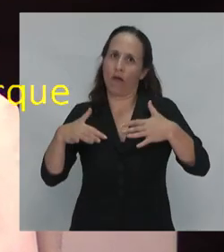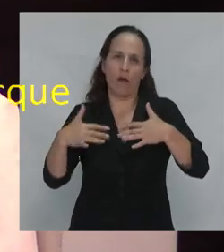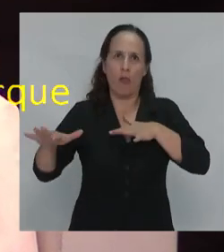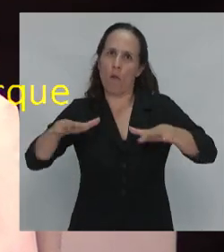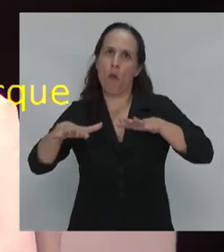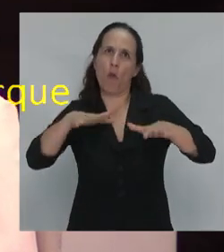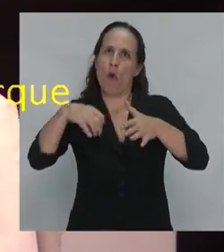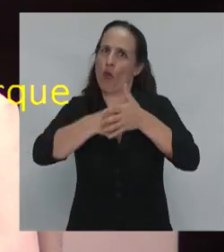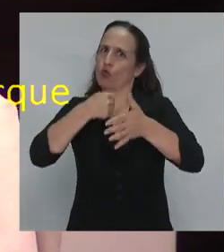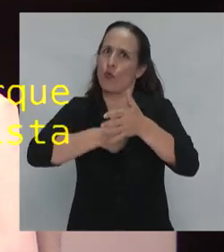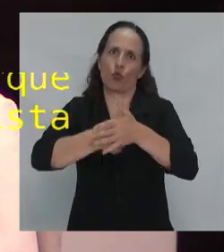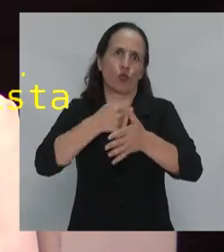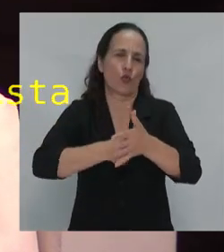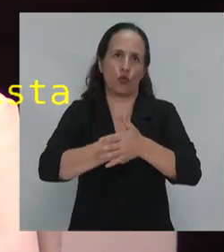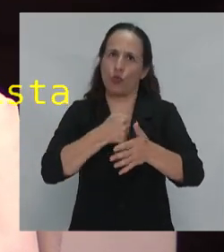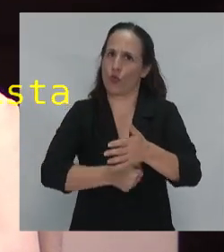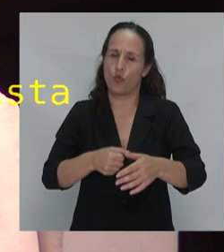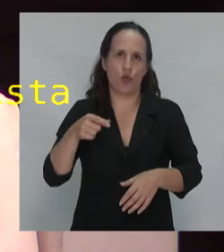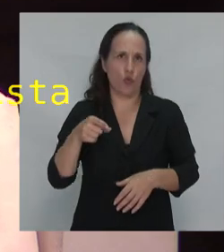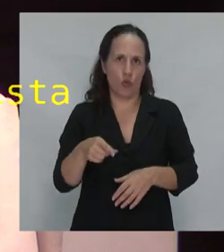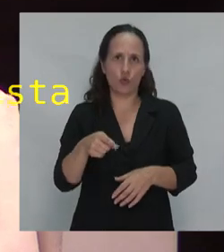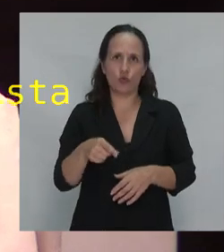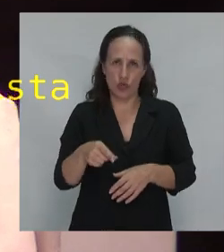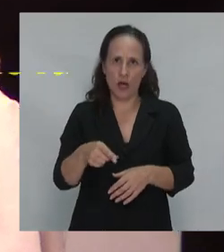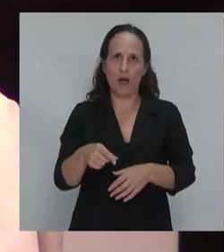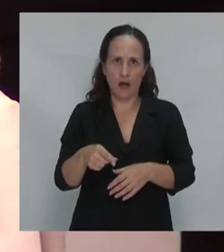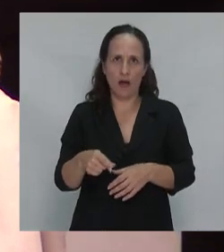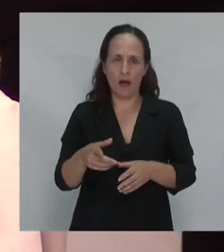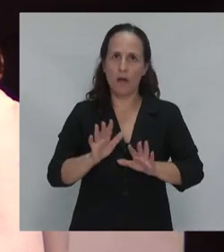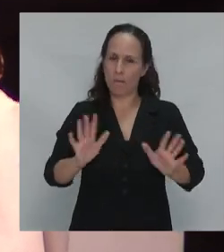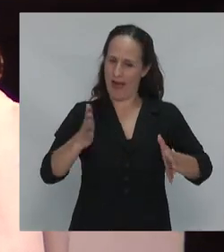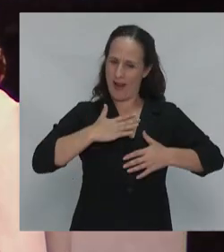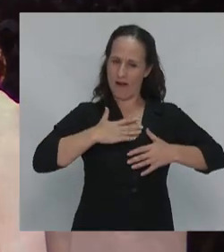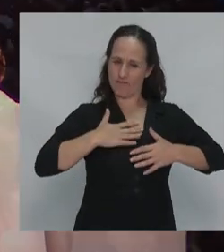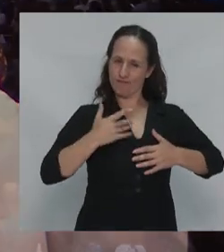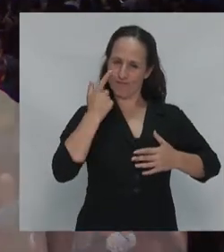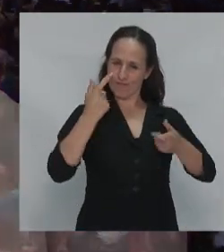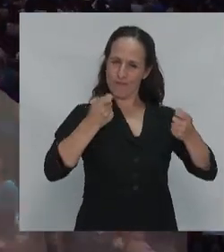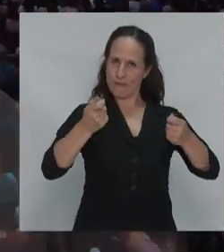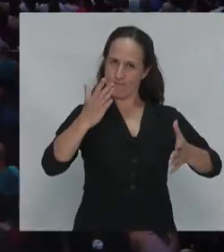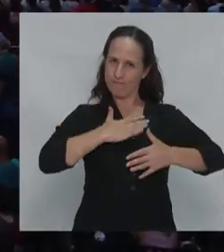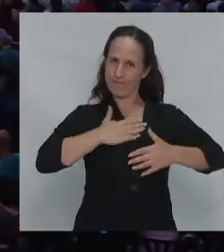women's bodies, women owning and controlling their bodies. Yes.